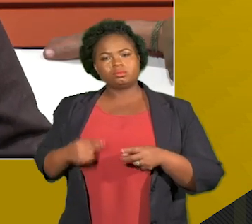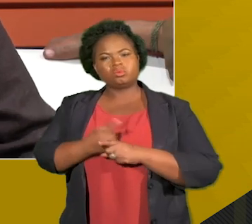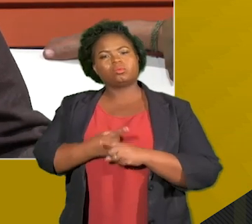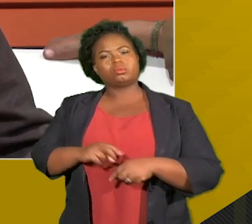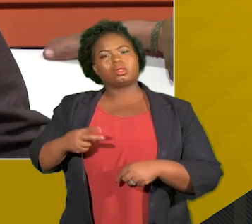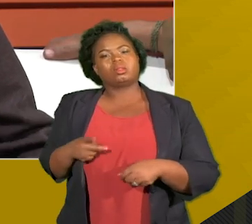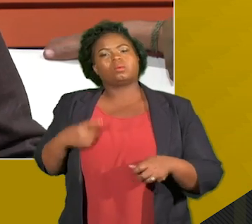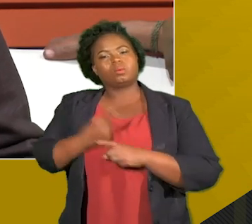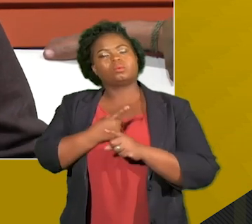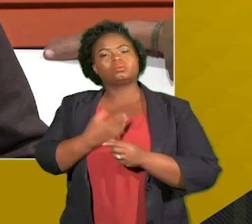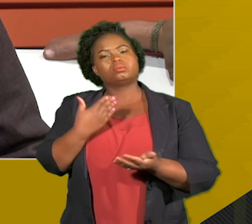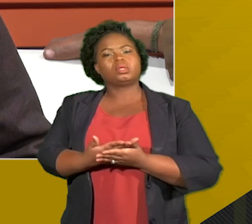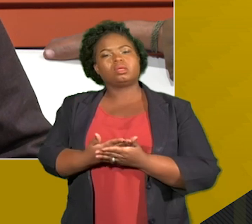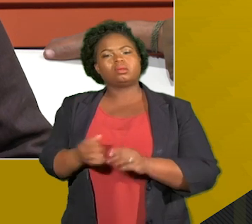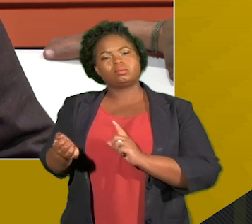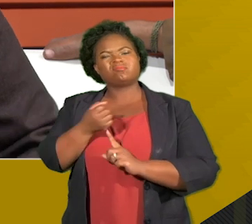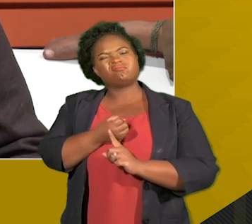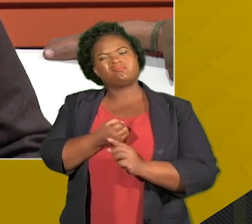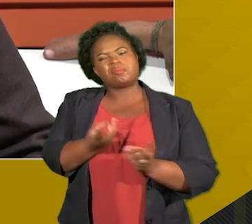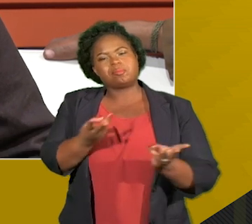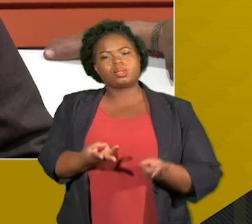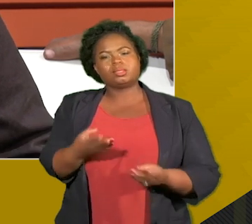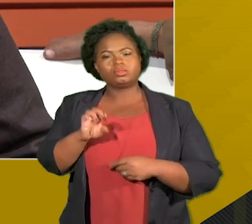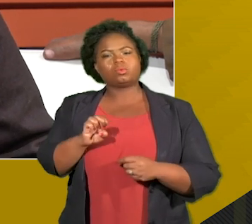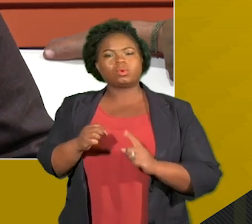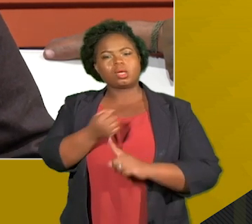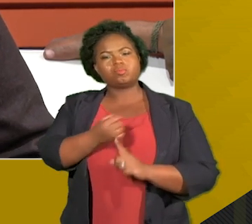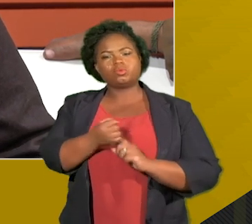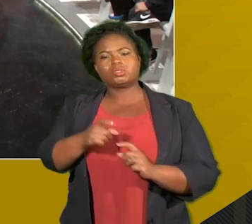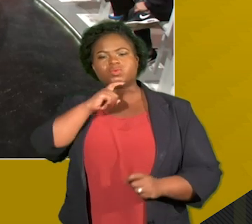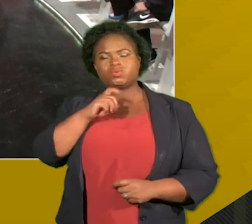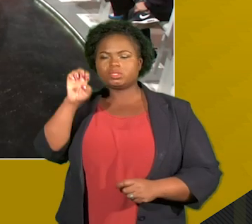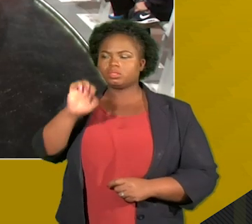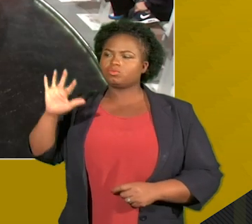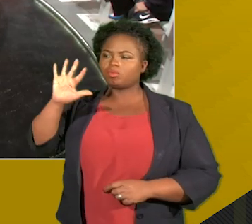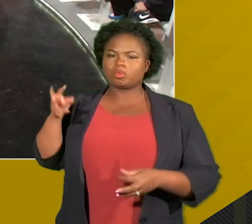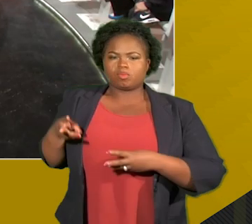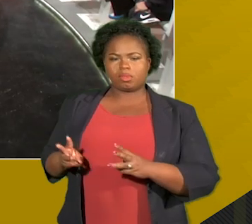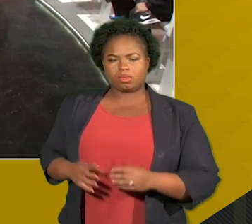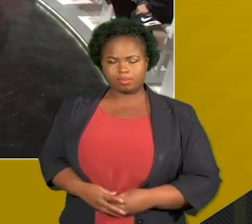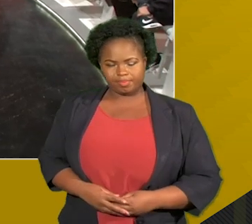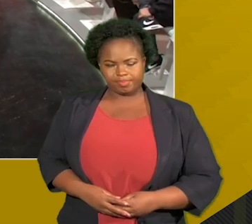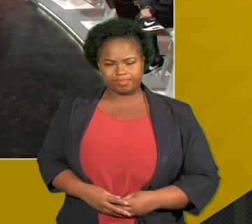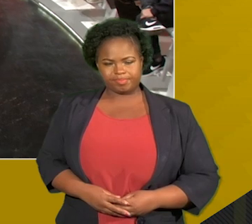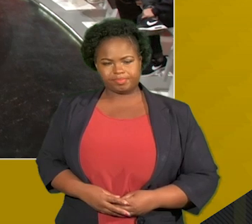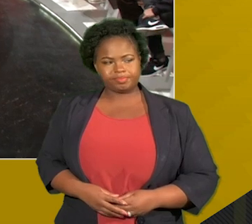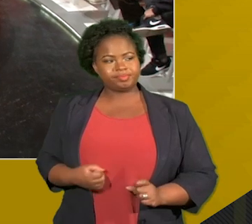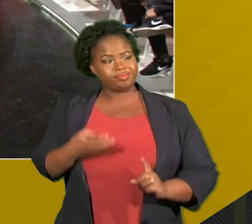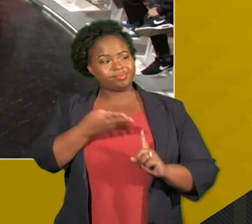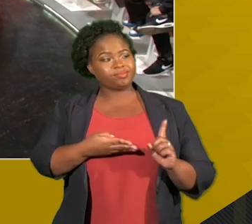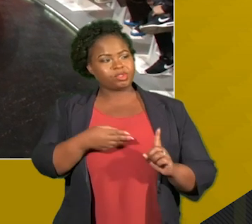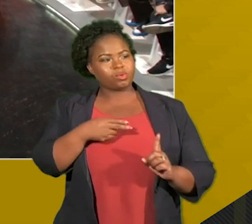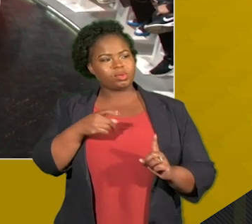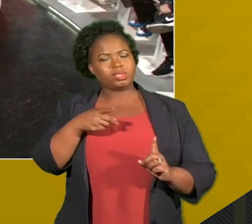which otherwise they'd be exploited in other kind of Eurocentric institutions. Mm. Let me go to Holihlahla. Holihlahla, when I come to you, we conversation